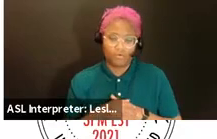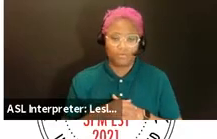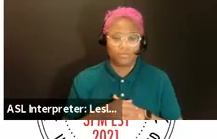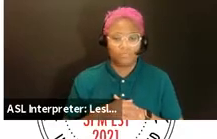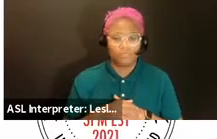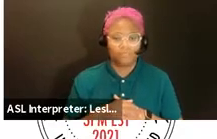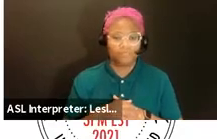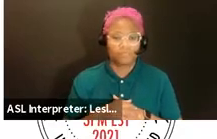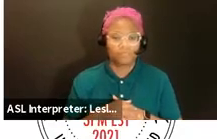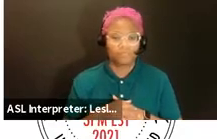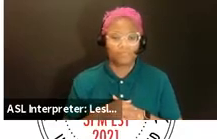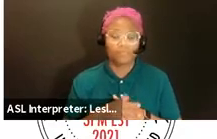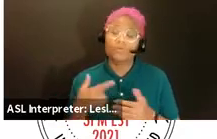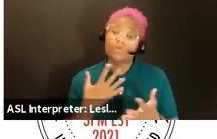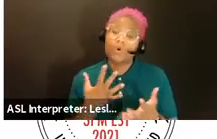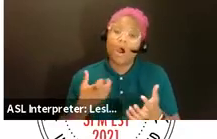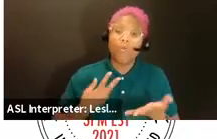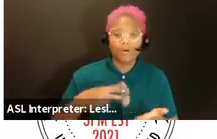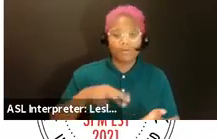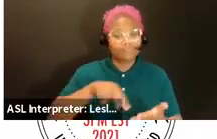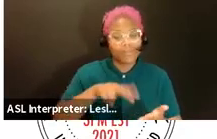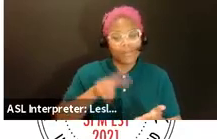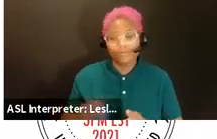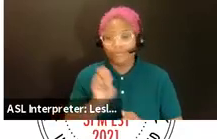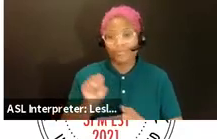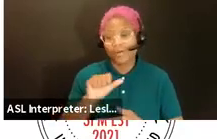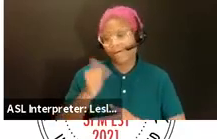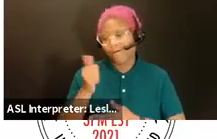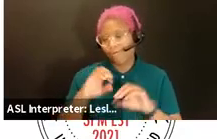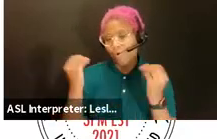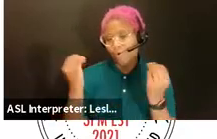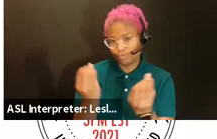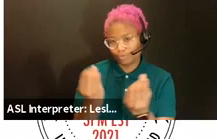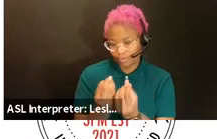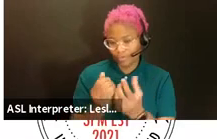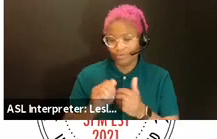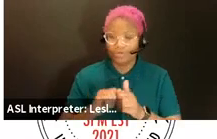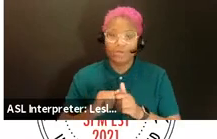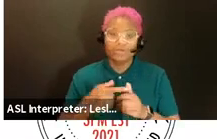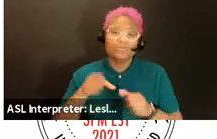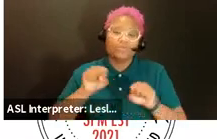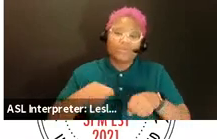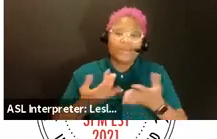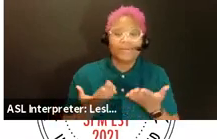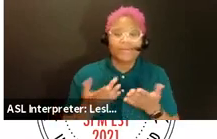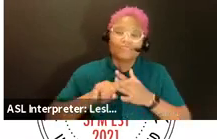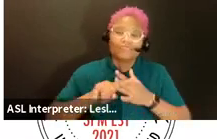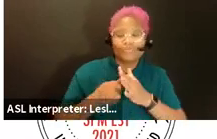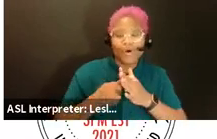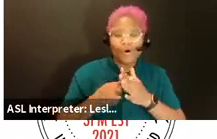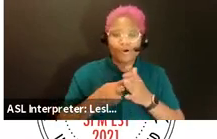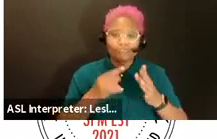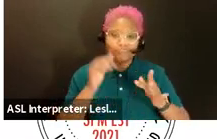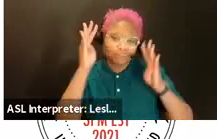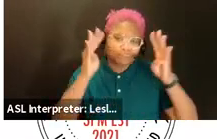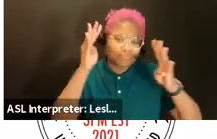New Futures, Dance USA, APAP, and other organizations involved with rethinking how contracts can ensure equity. For more